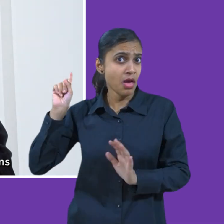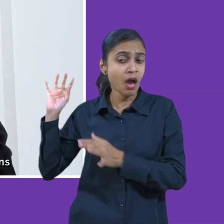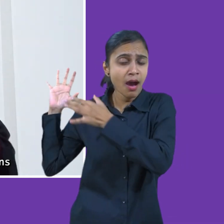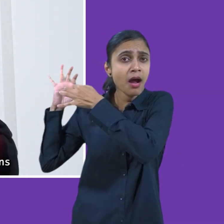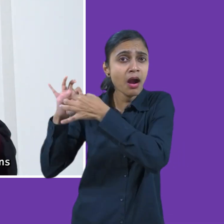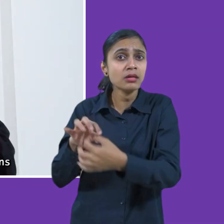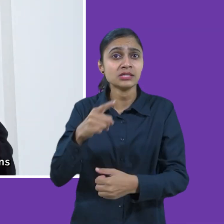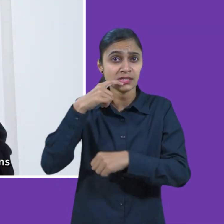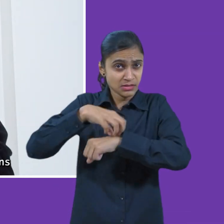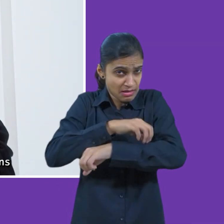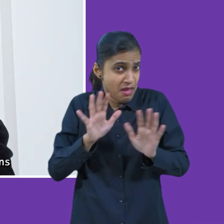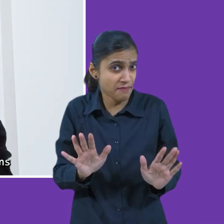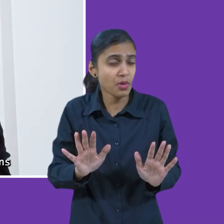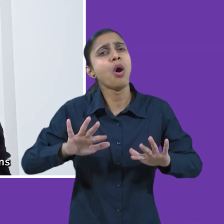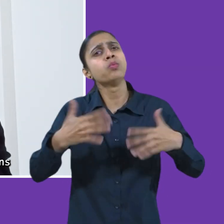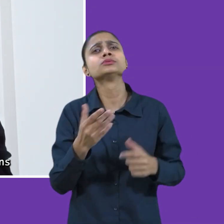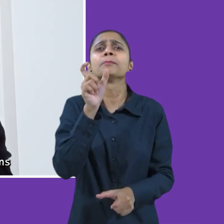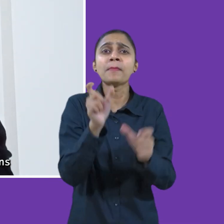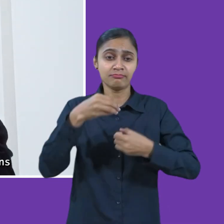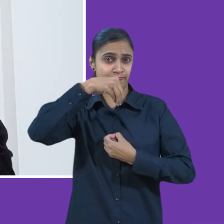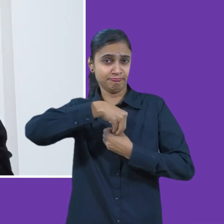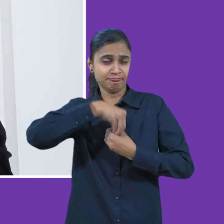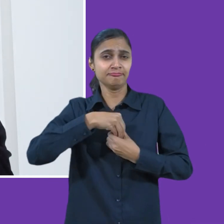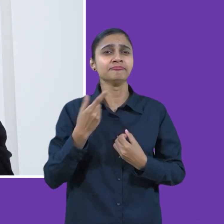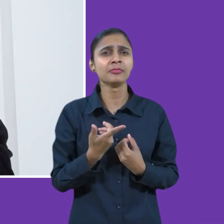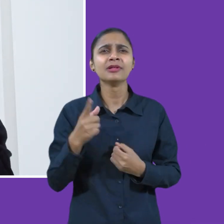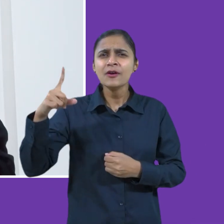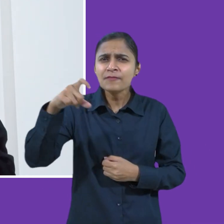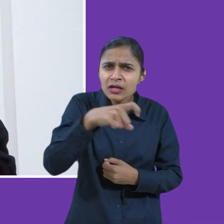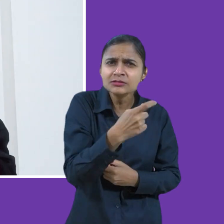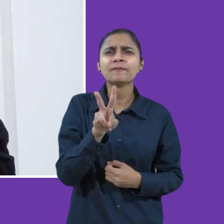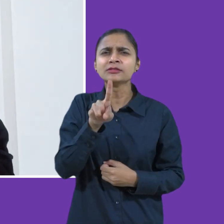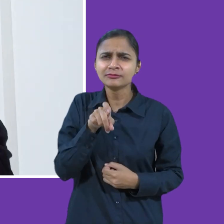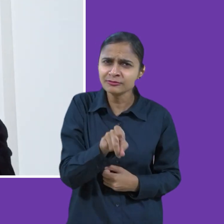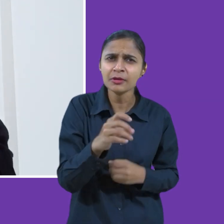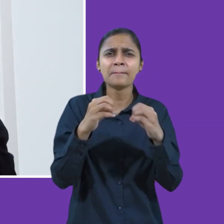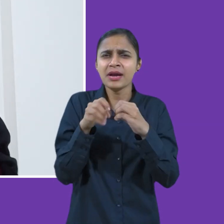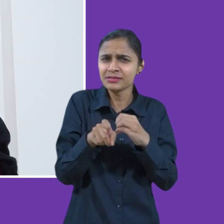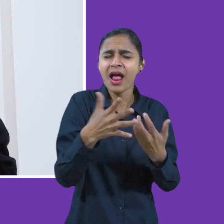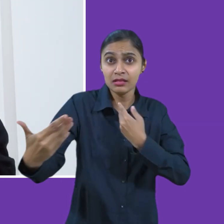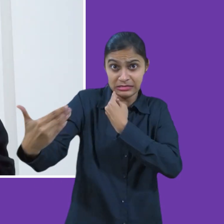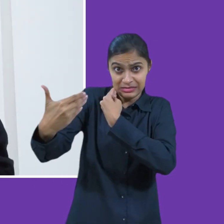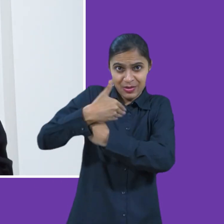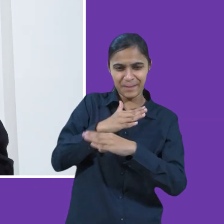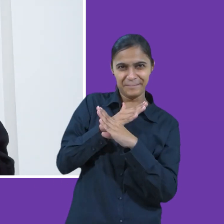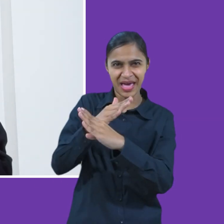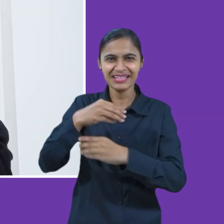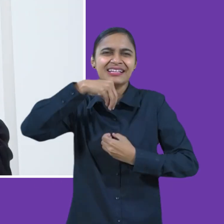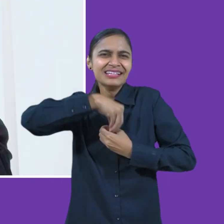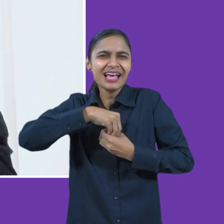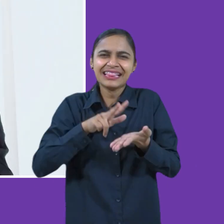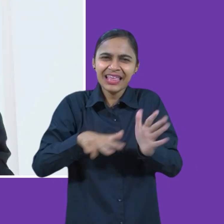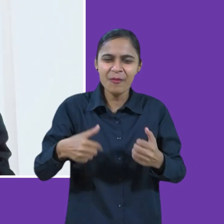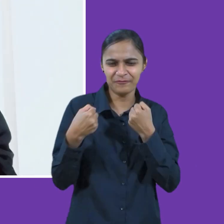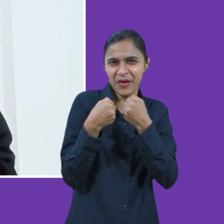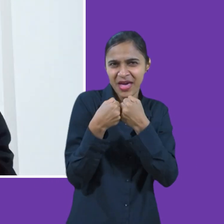people told that the side effect of these medications were like autoimmunity, so that might be a possibility. So you can